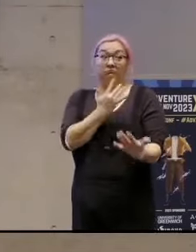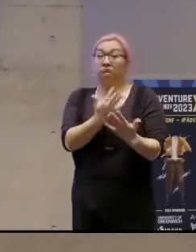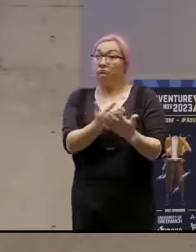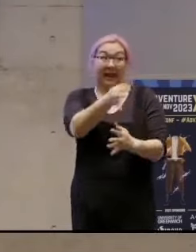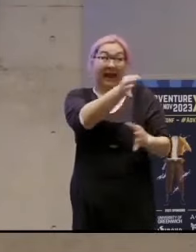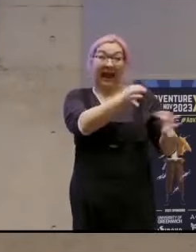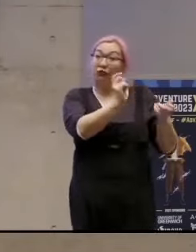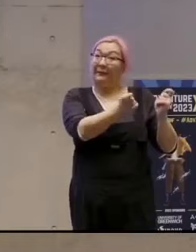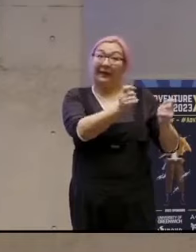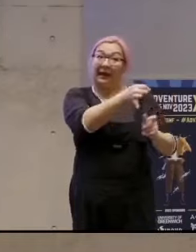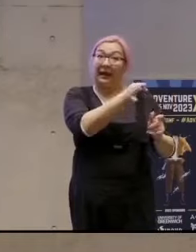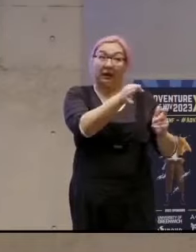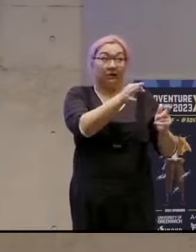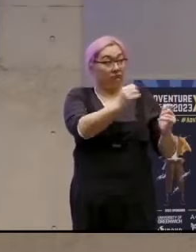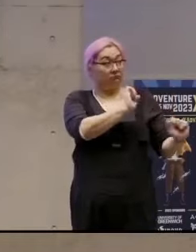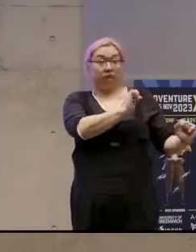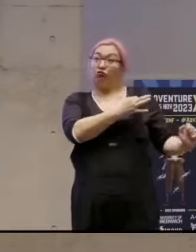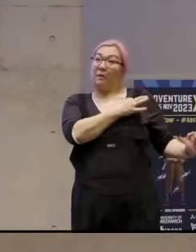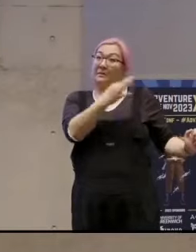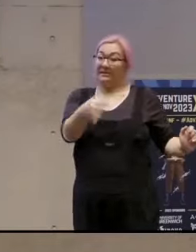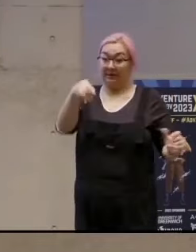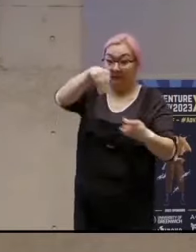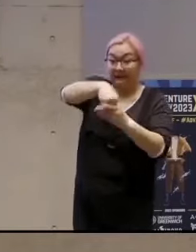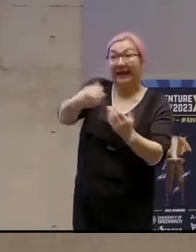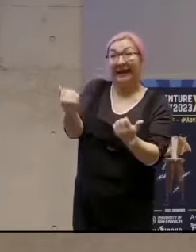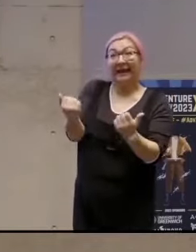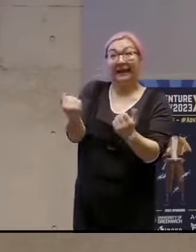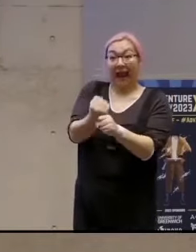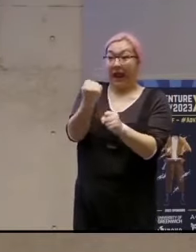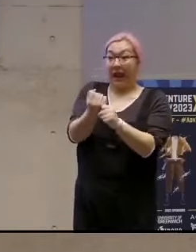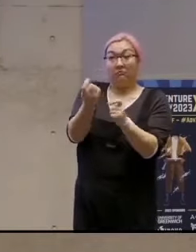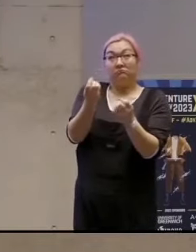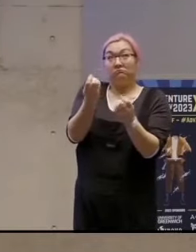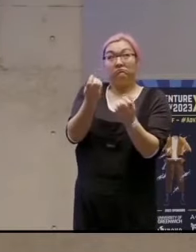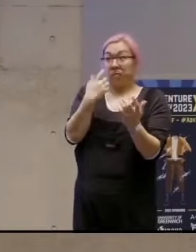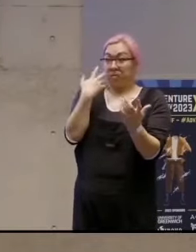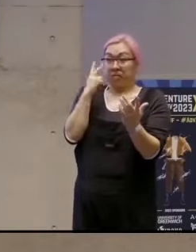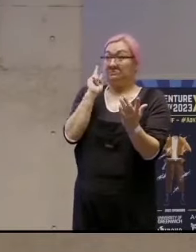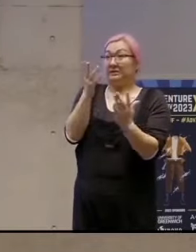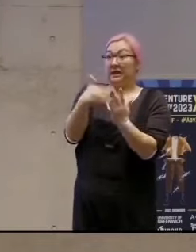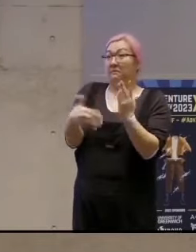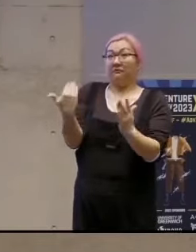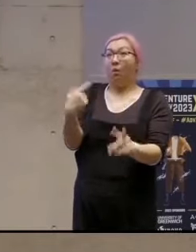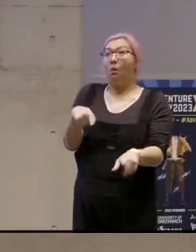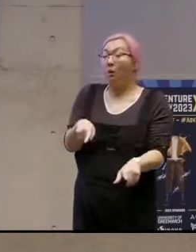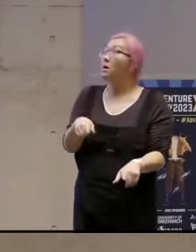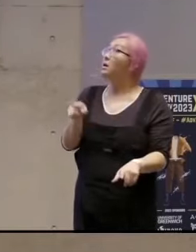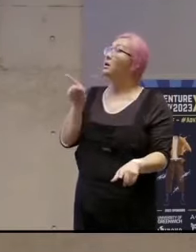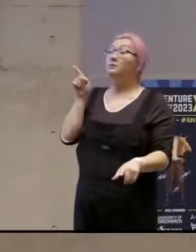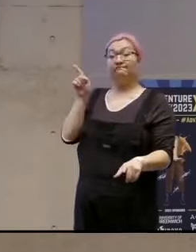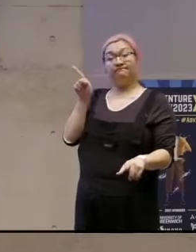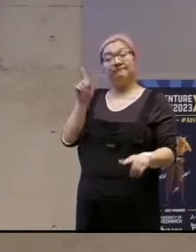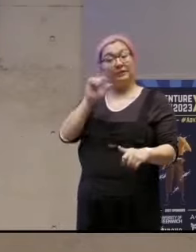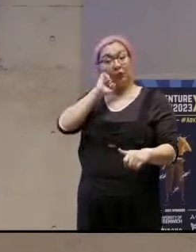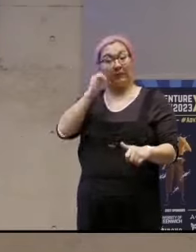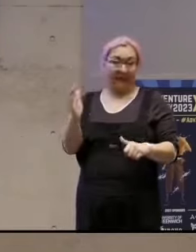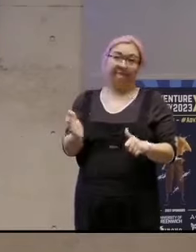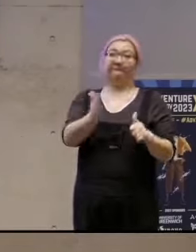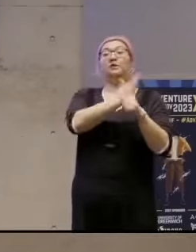was doing that, so that made it interesting. So this is basically the first video game about Windrush, so